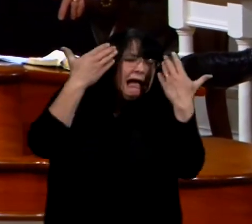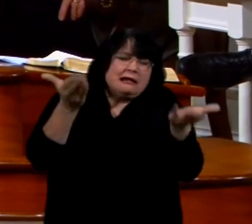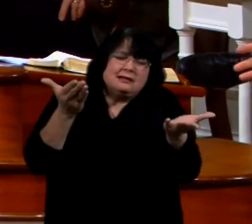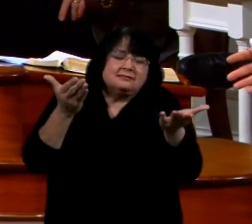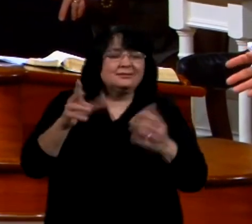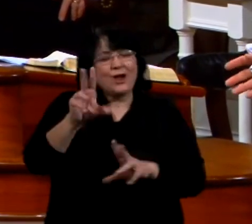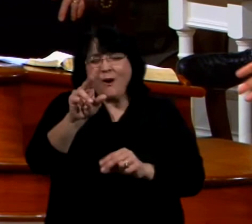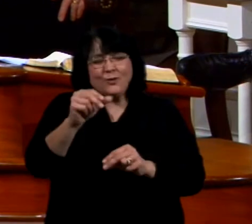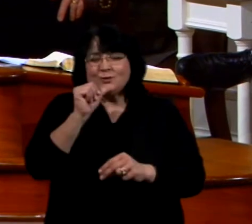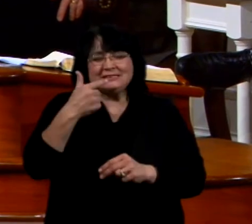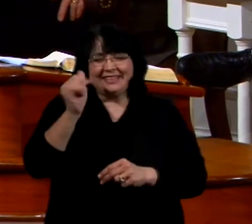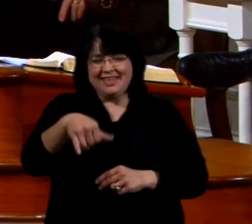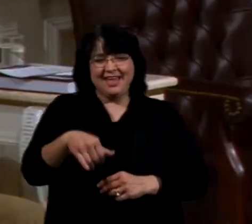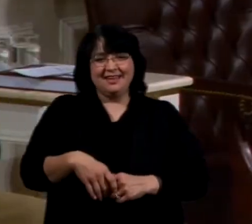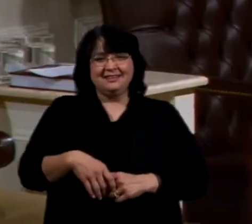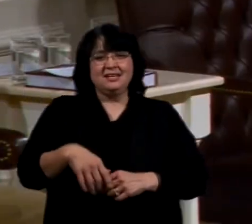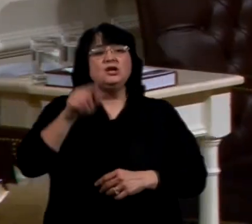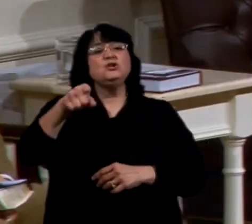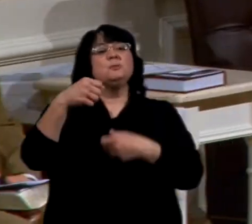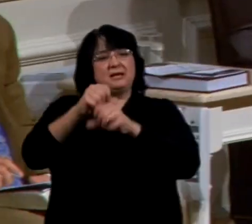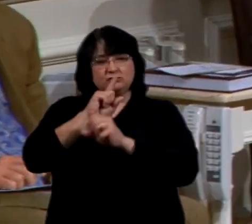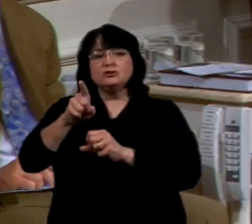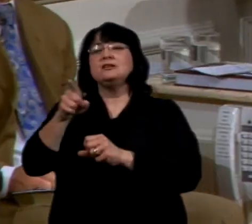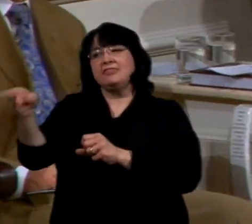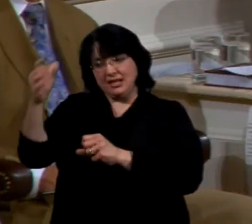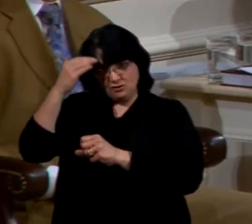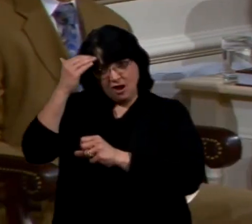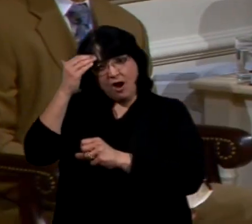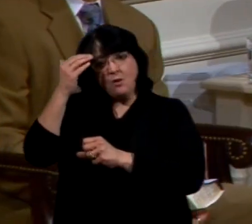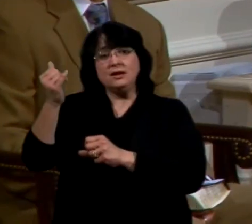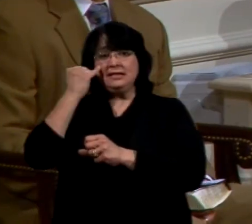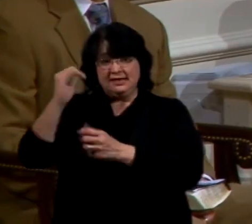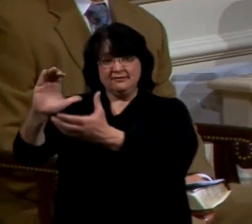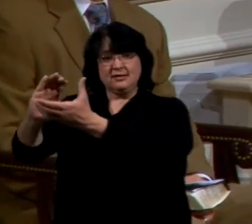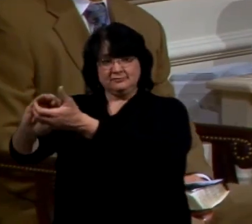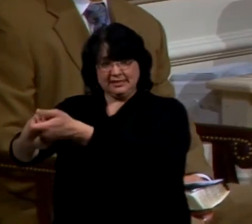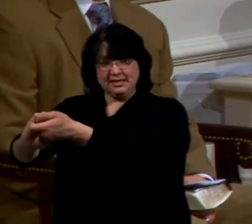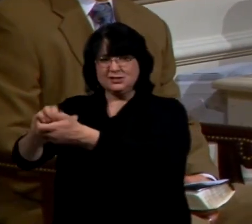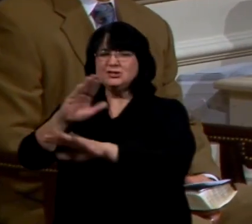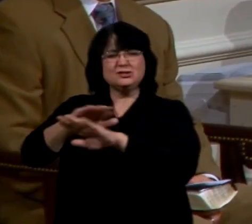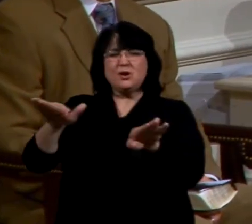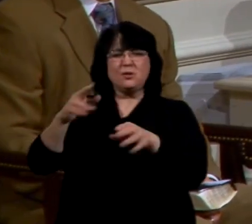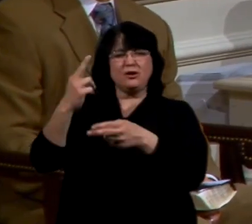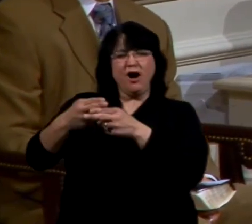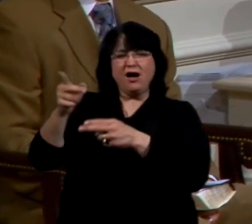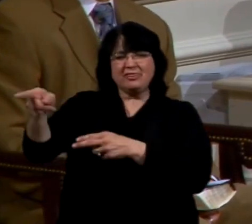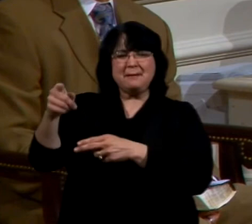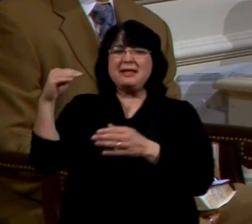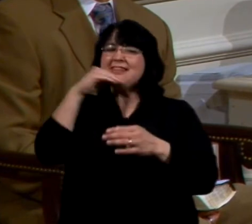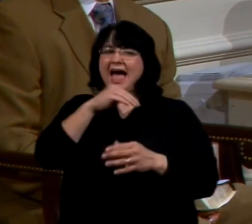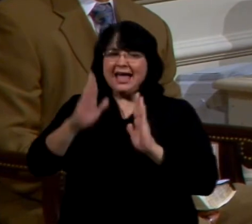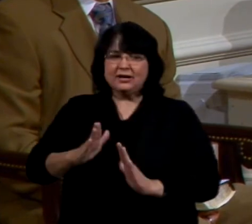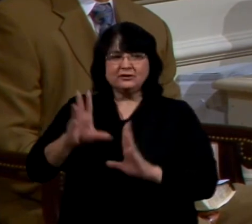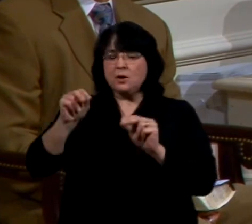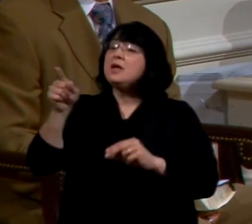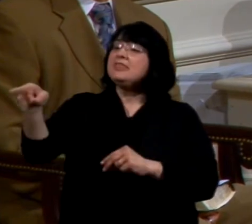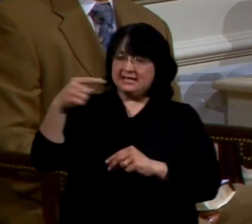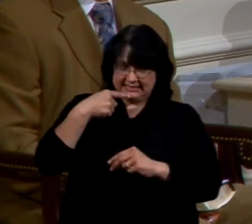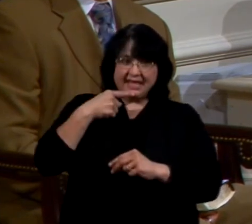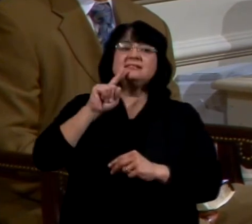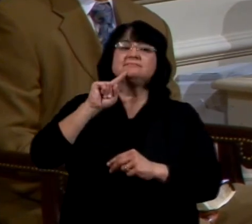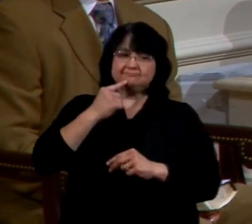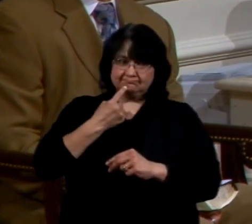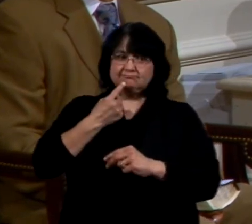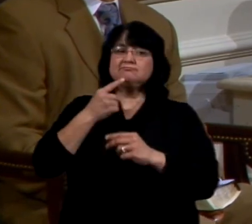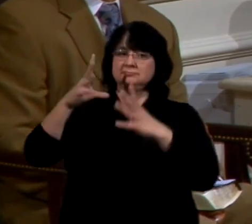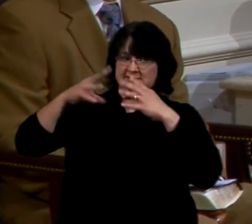say, no. We're going to give them assurance. They just took your hand. Don't call them a liar. They said they meant it.